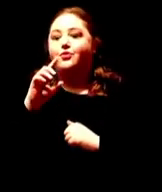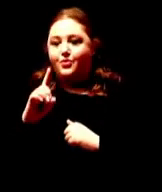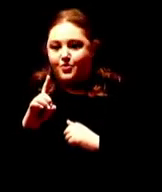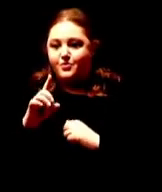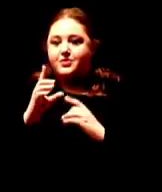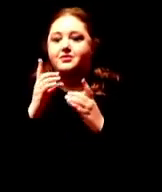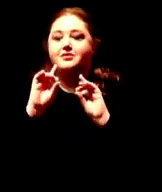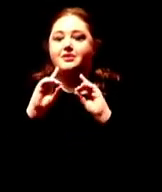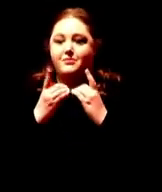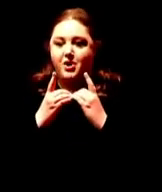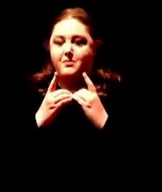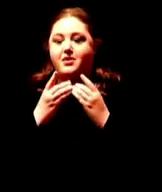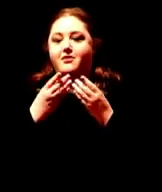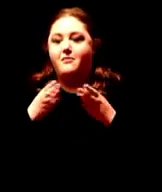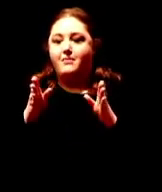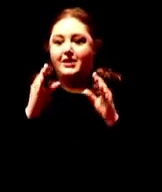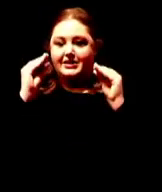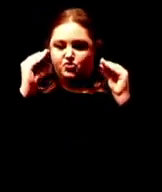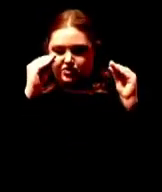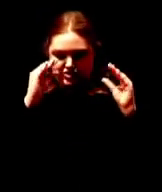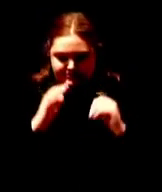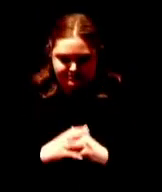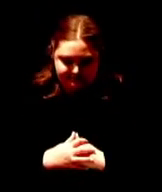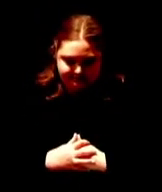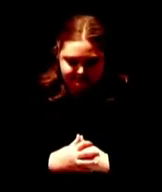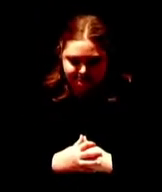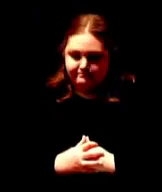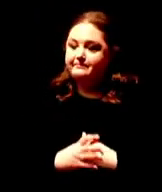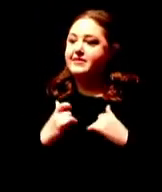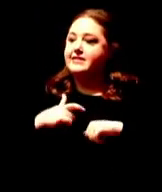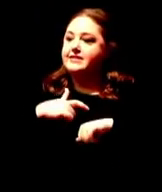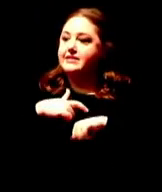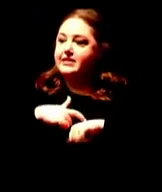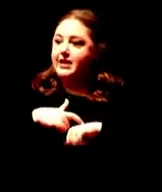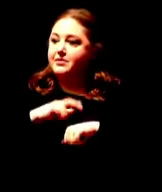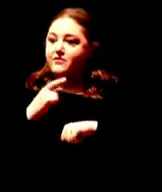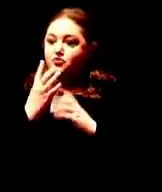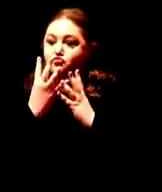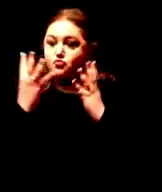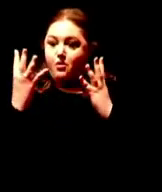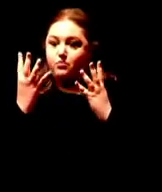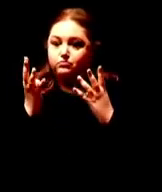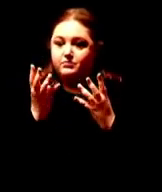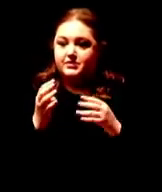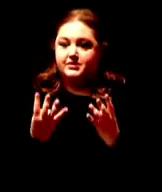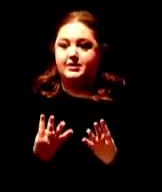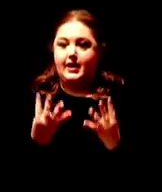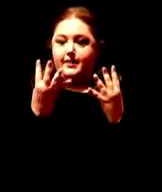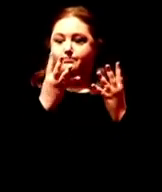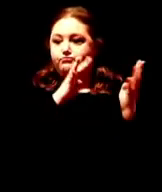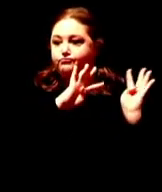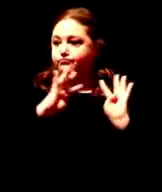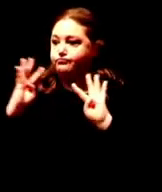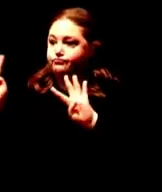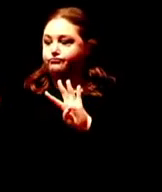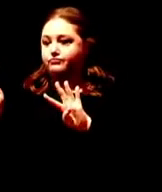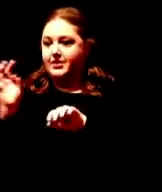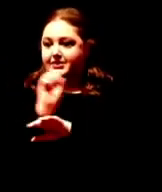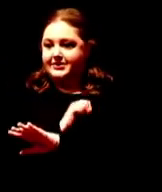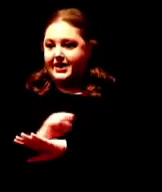Department of Public Instruction. At this time, would the first row stand up and approach the